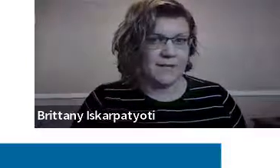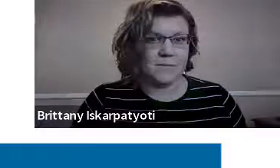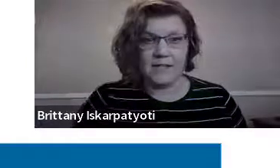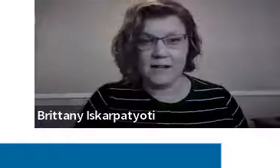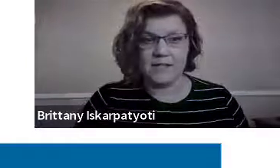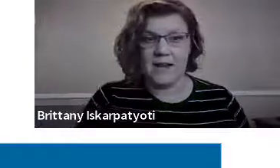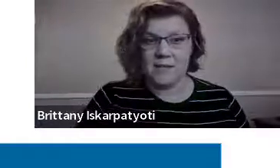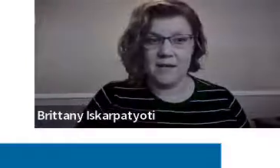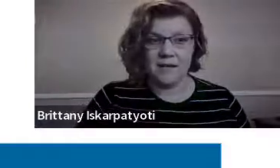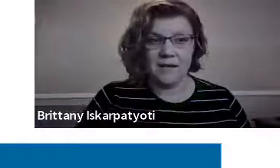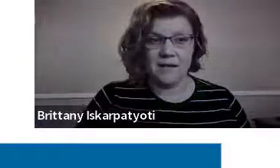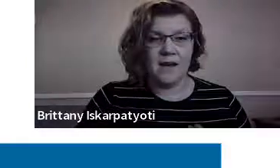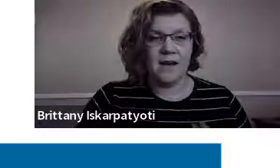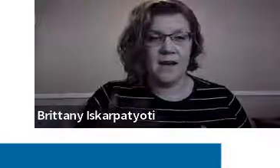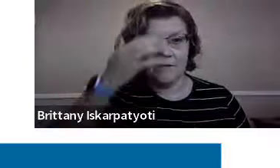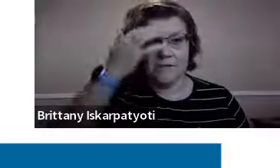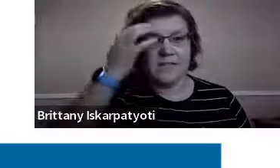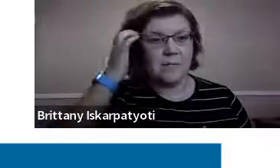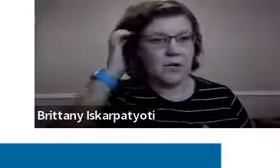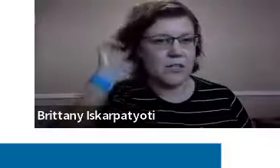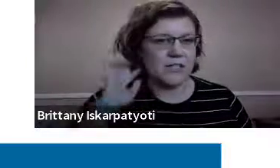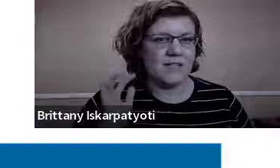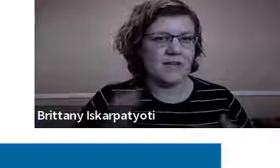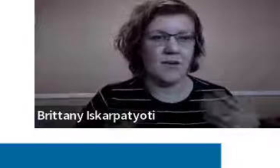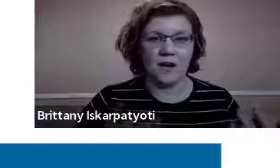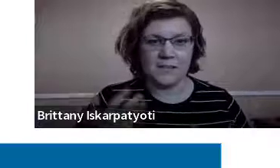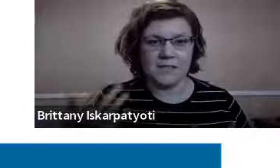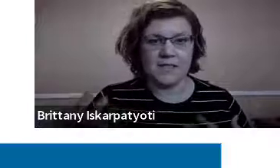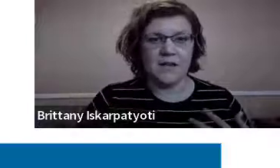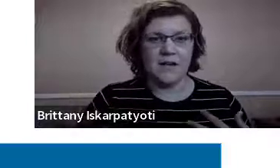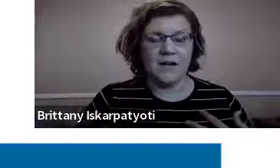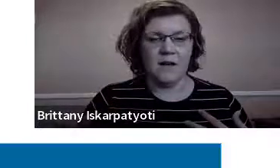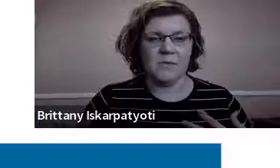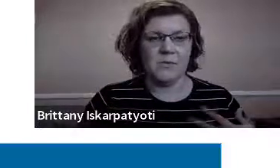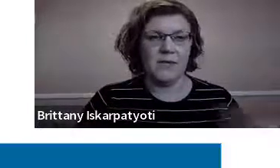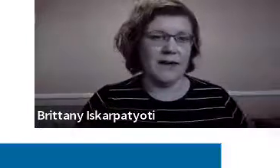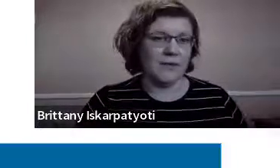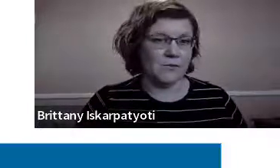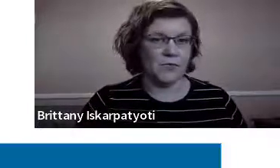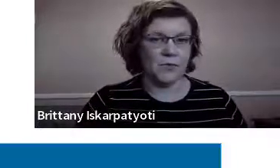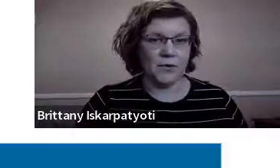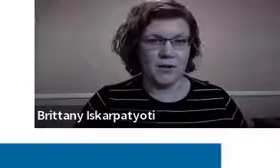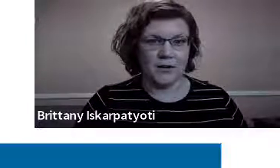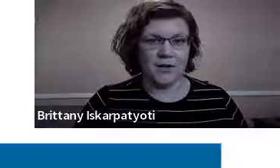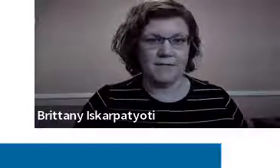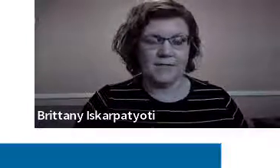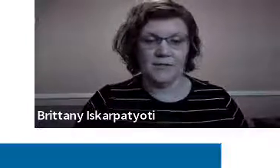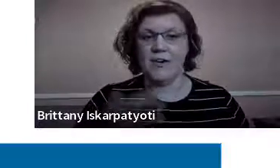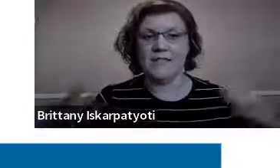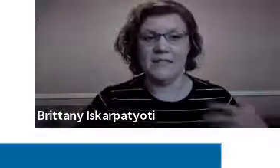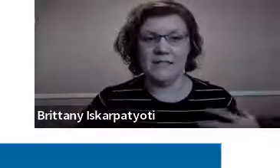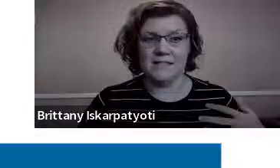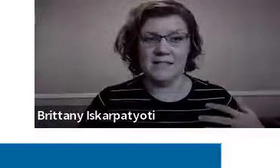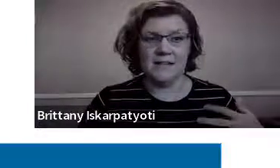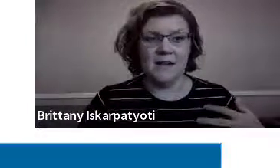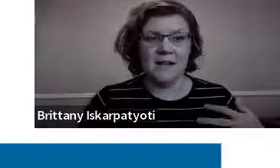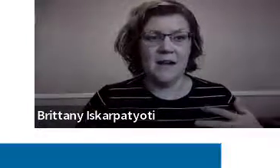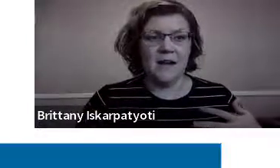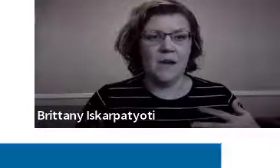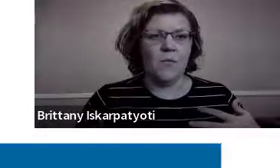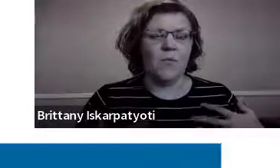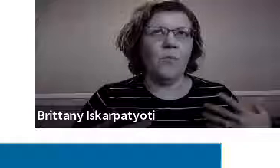timing and plan our timing of, say, purchasing crops to account for kind of these